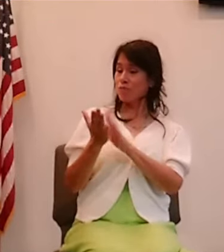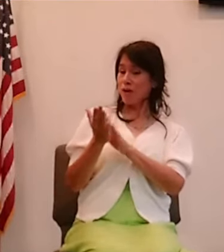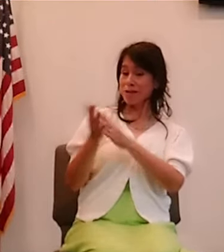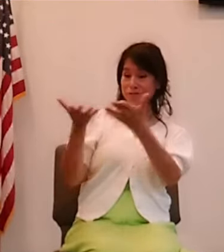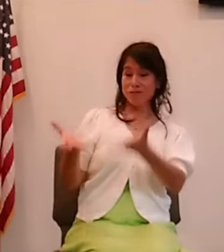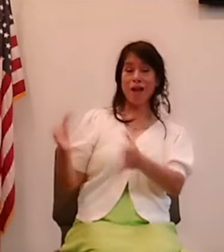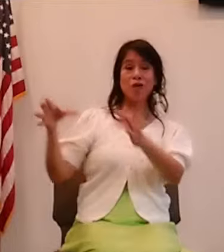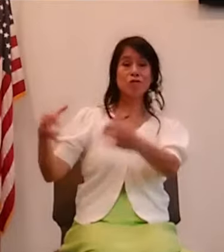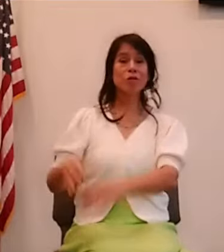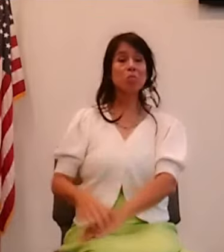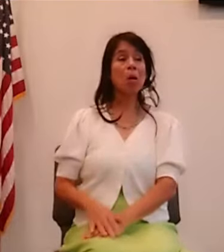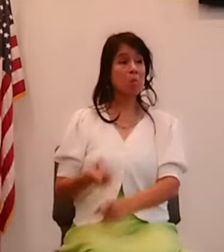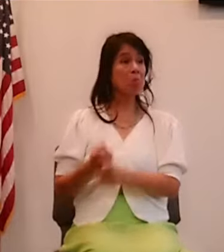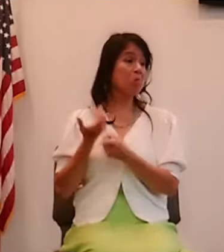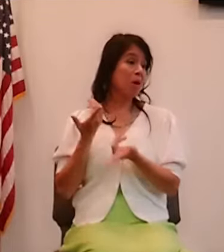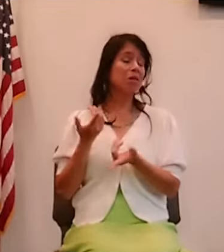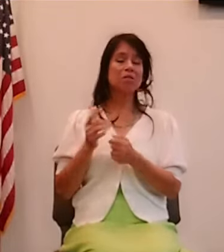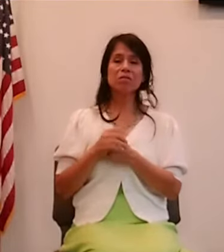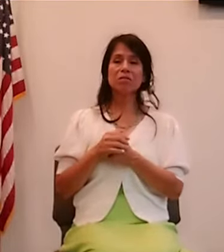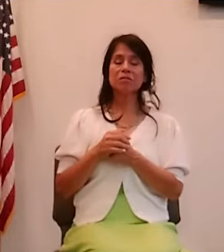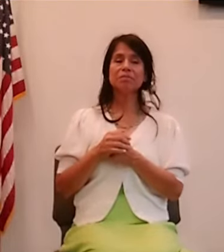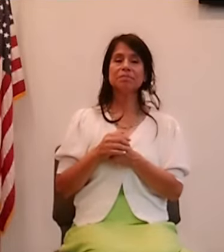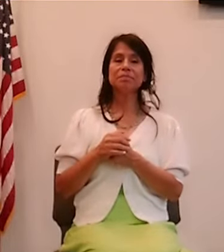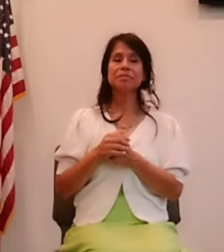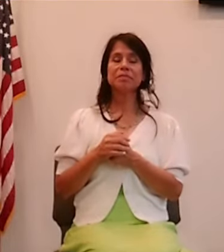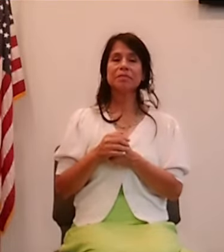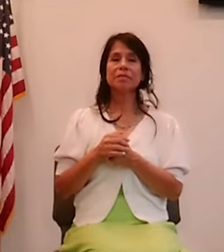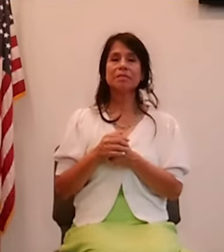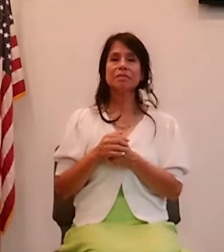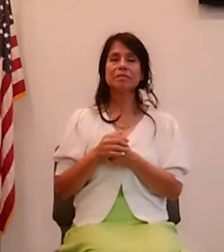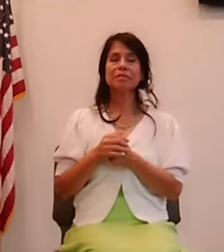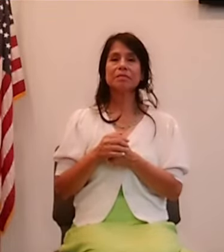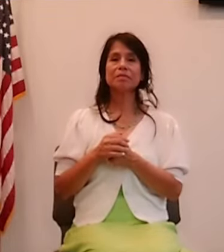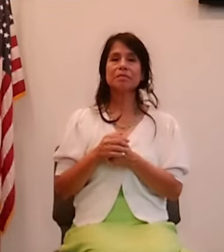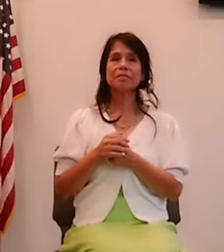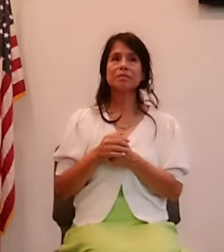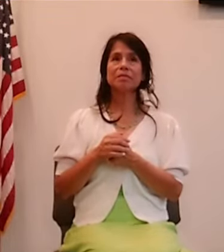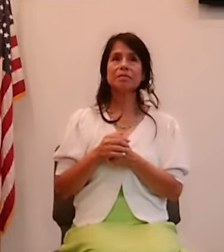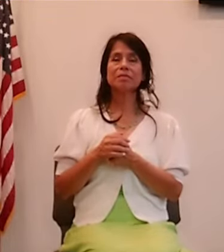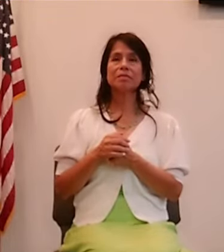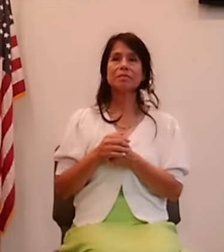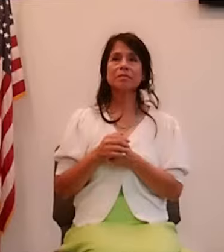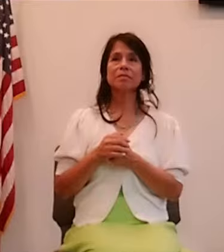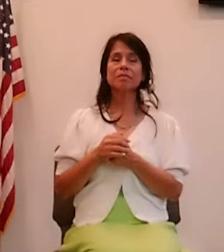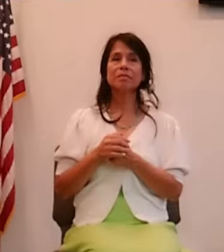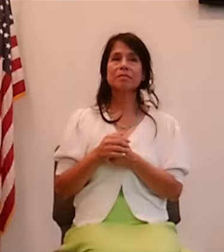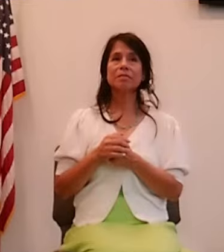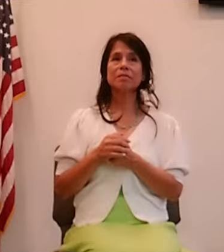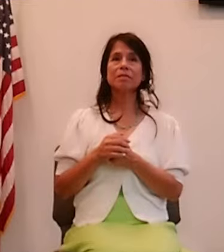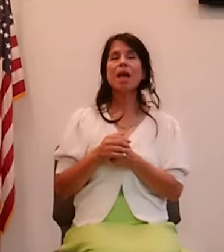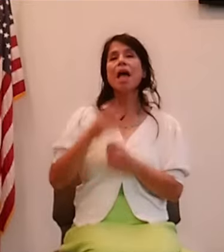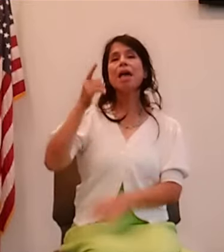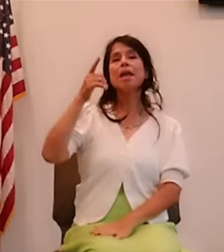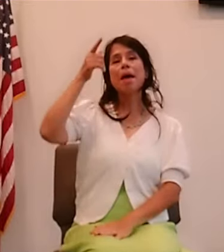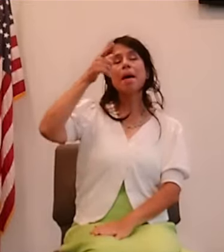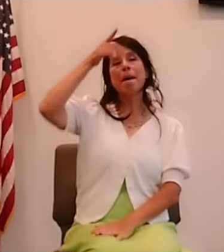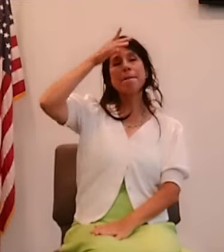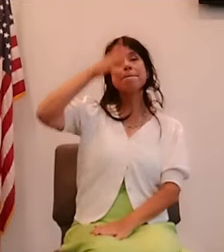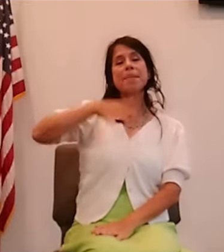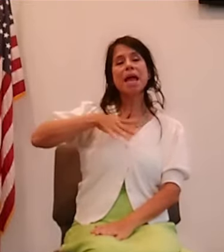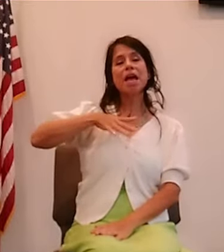so. And the godly man, I believe, is the strong person who gives out love and mercy to